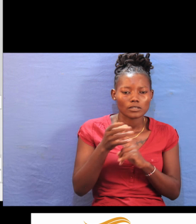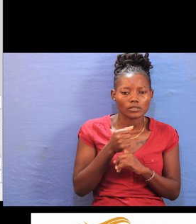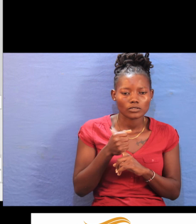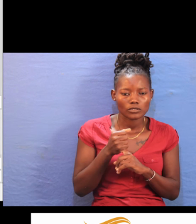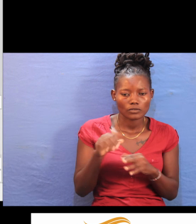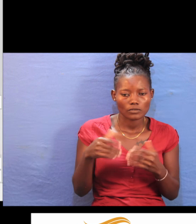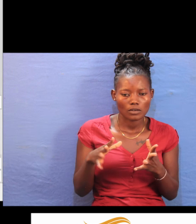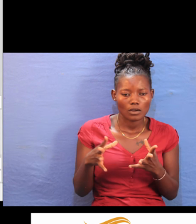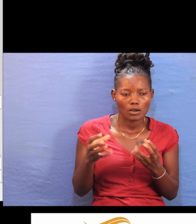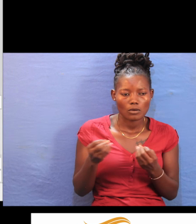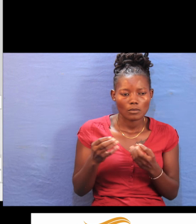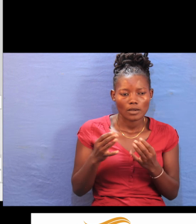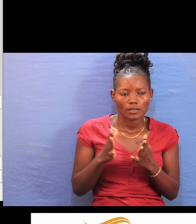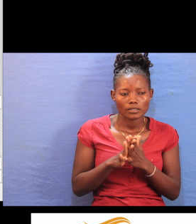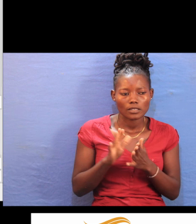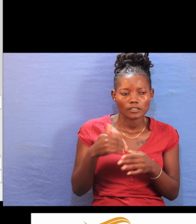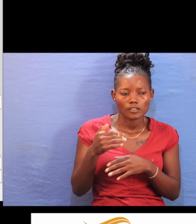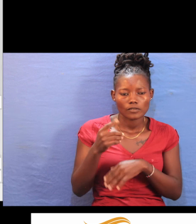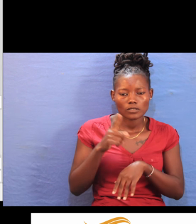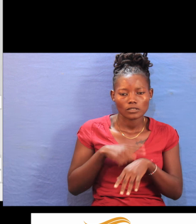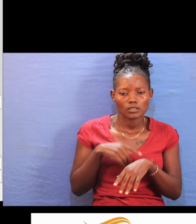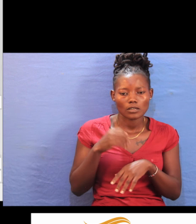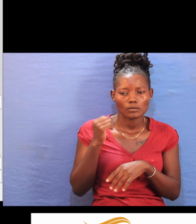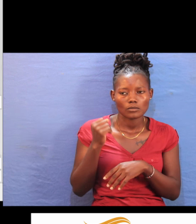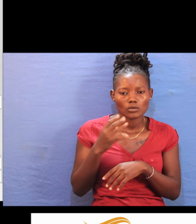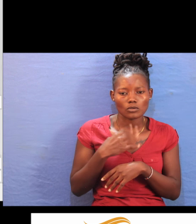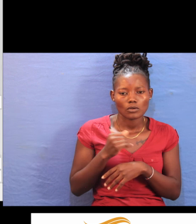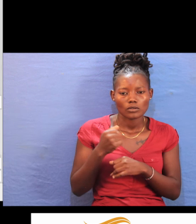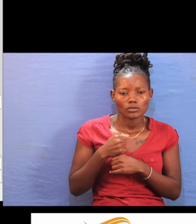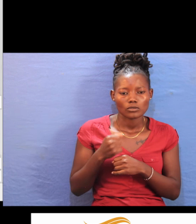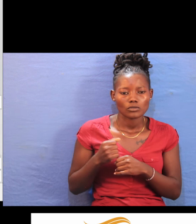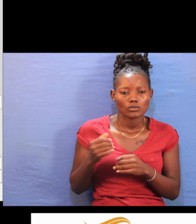to use a computer, go ahead and do that, but write it down.